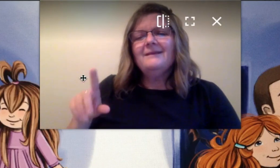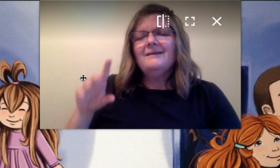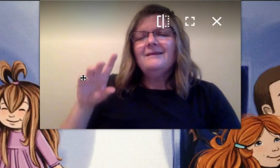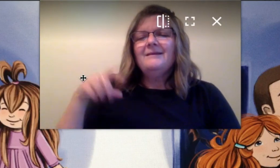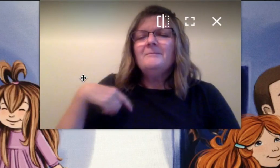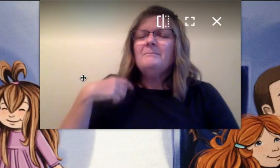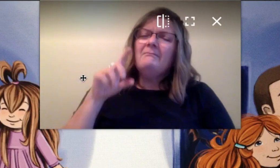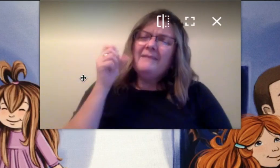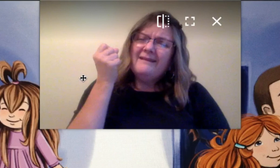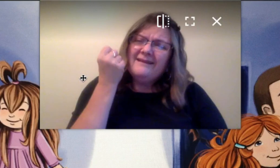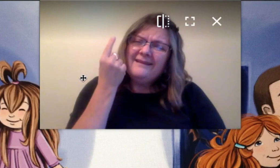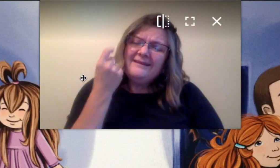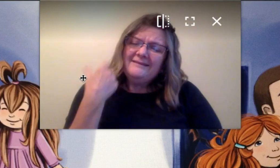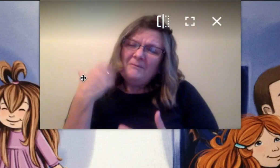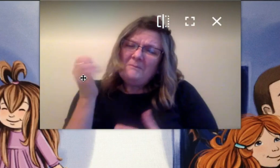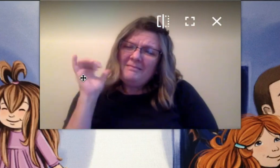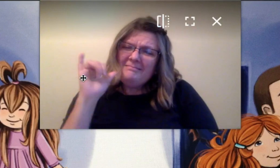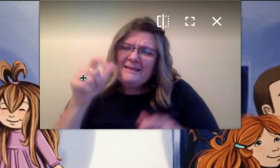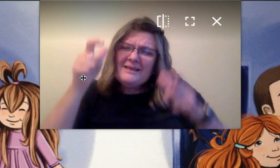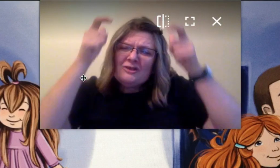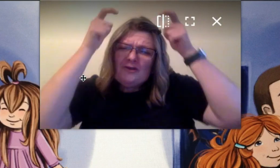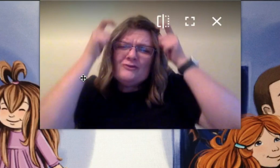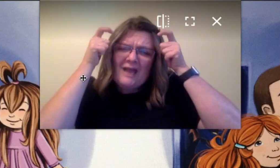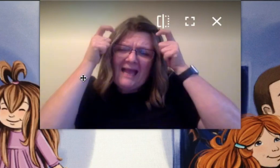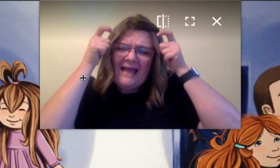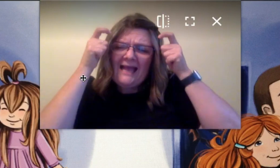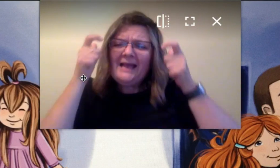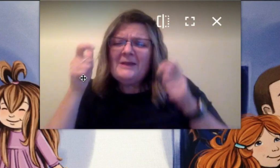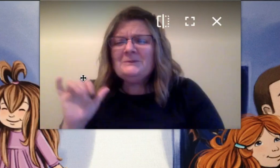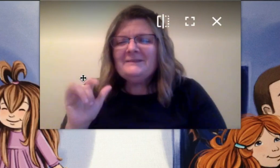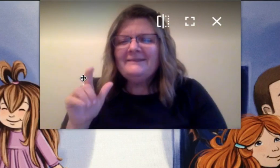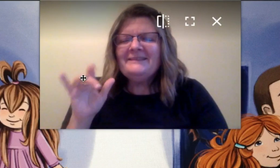But I do want that crown, Ivy giggled,